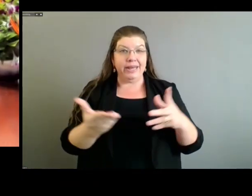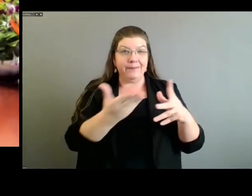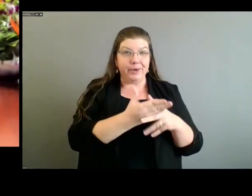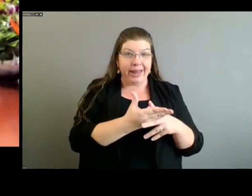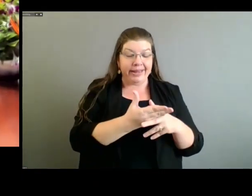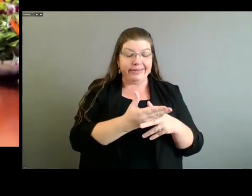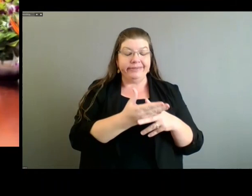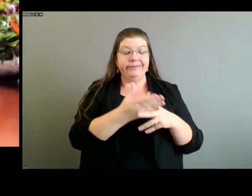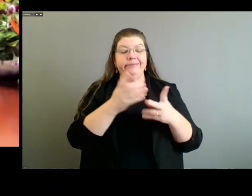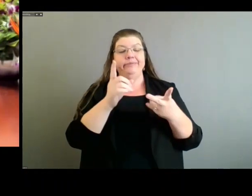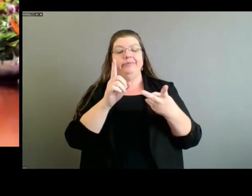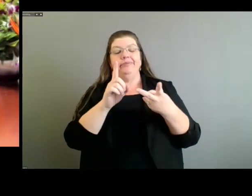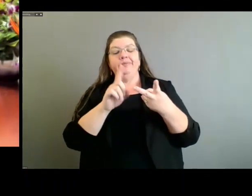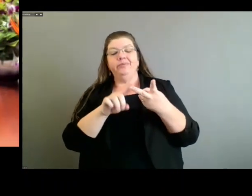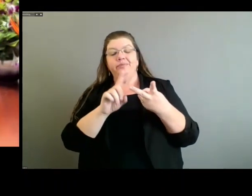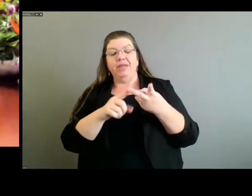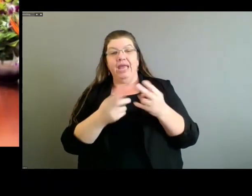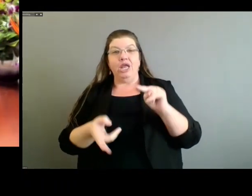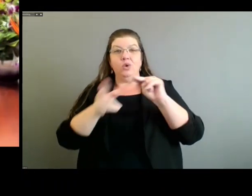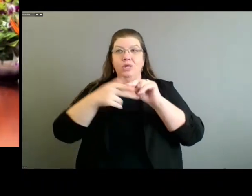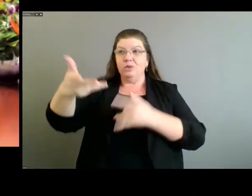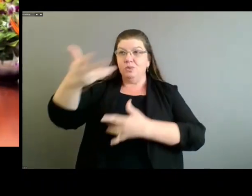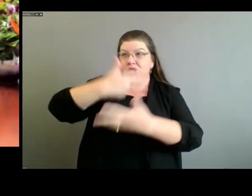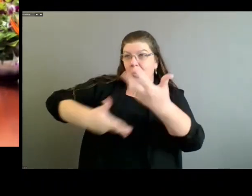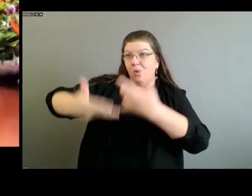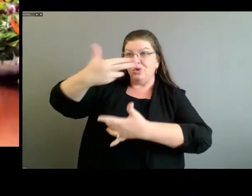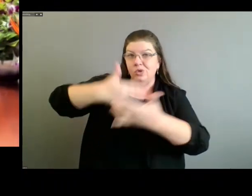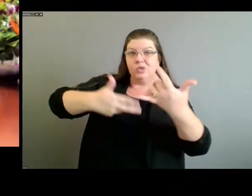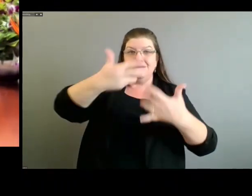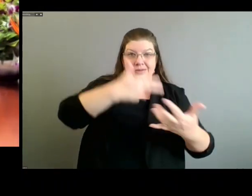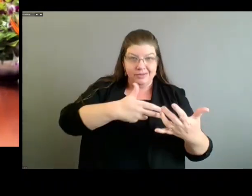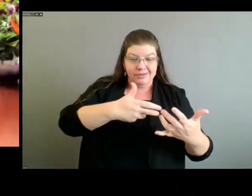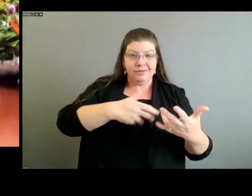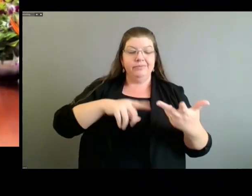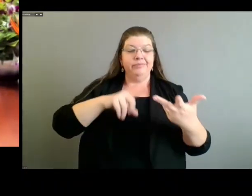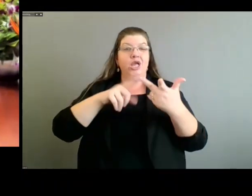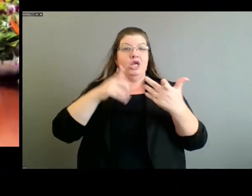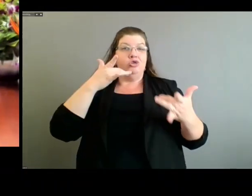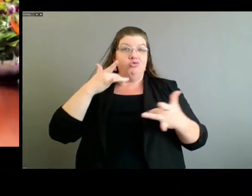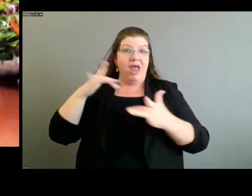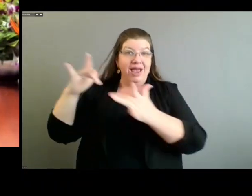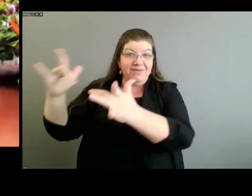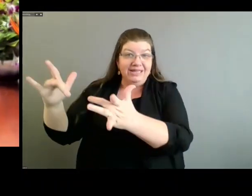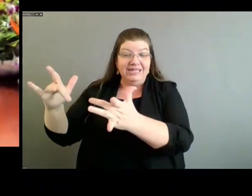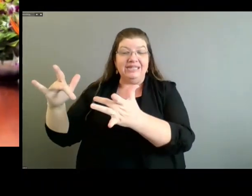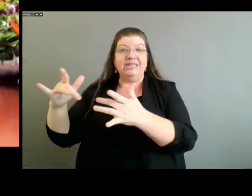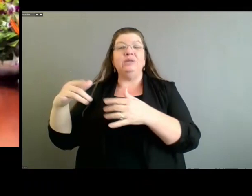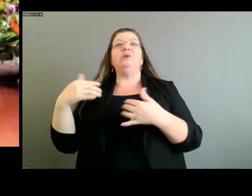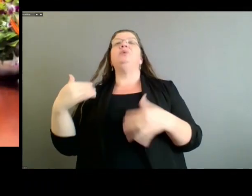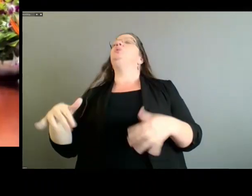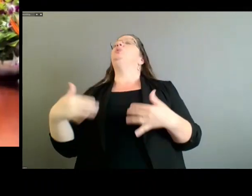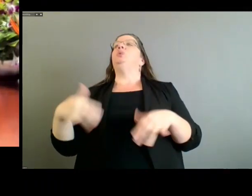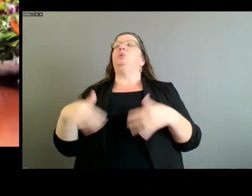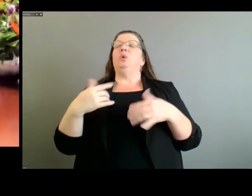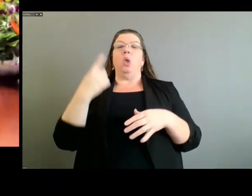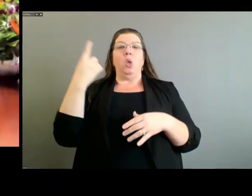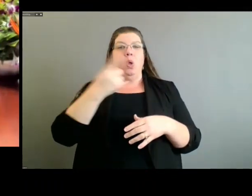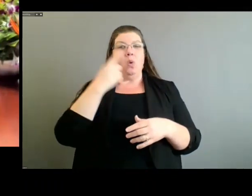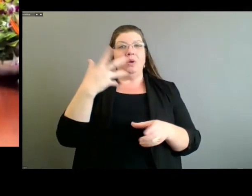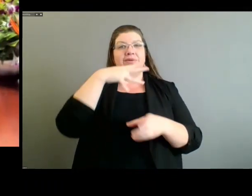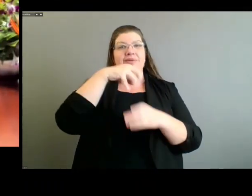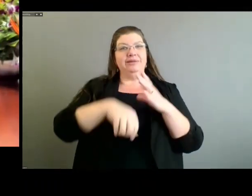and increase in social activities and traveling, there's always a danger of